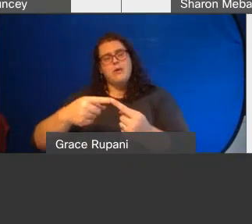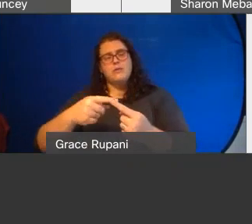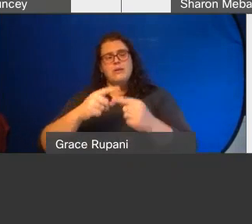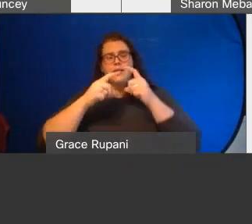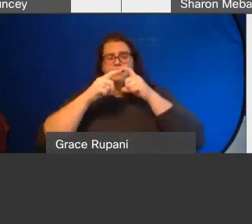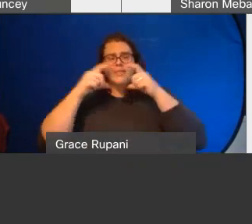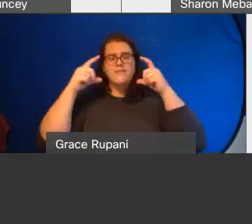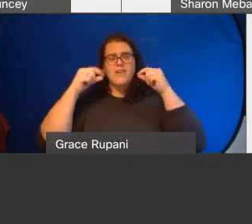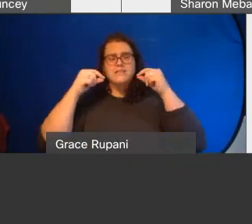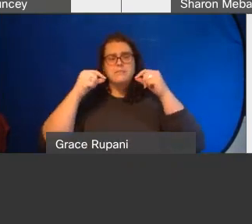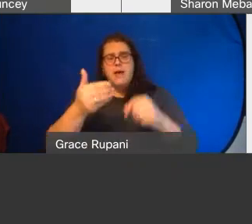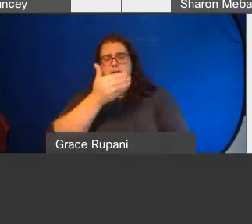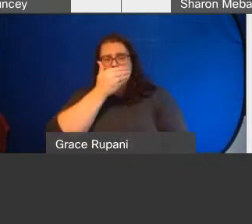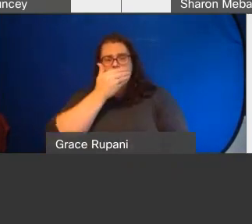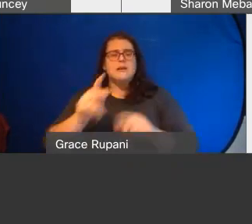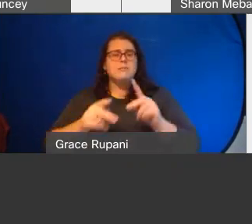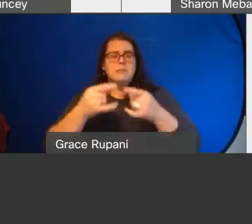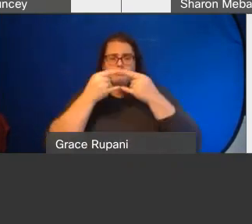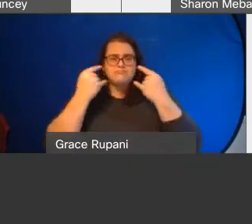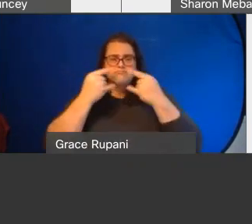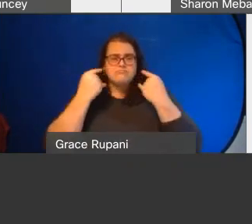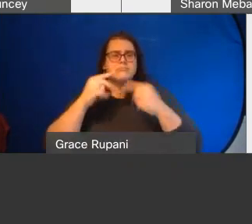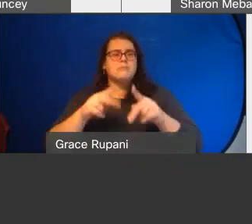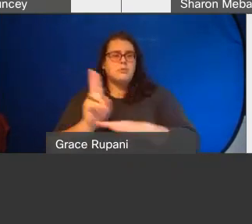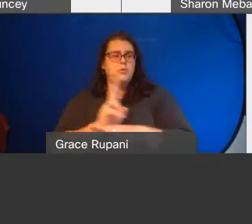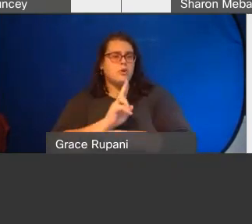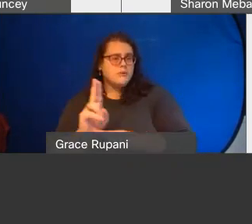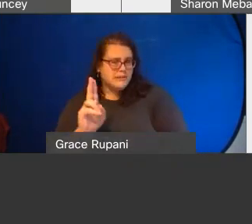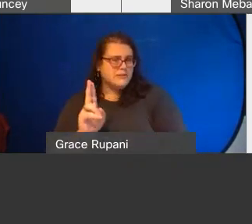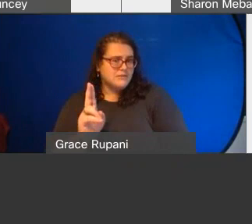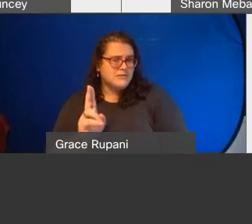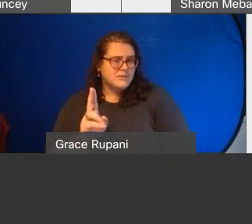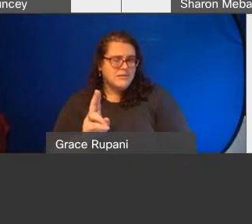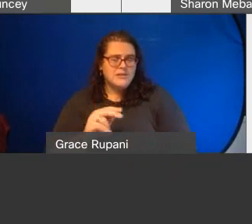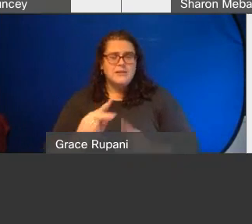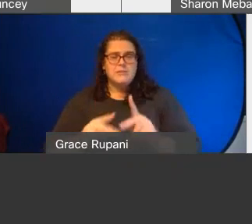that people were using called neck,